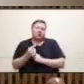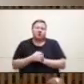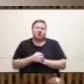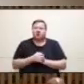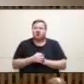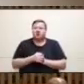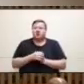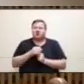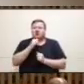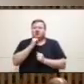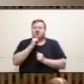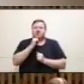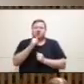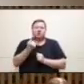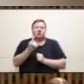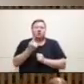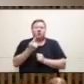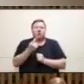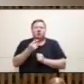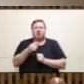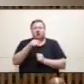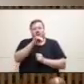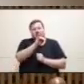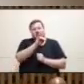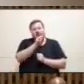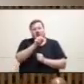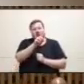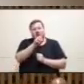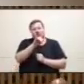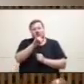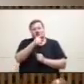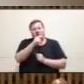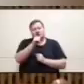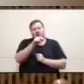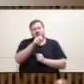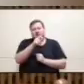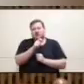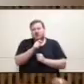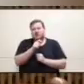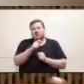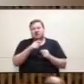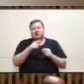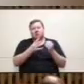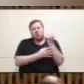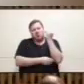indigent, but when you unpack it on the business plan as a multi-year